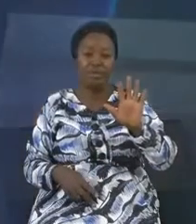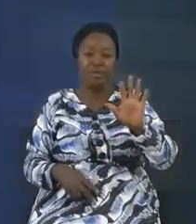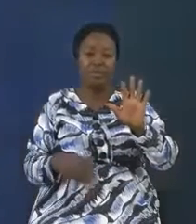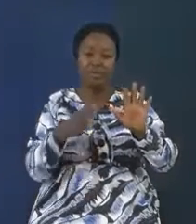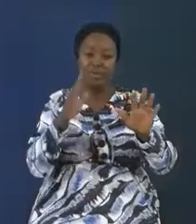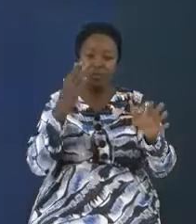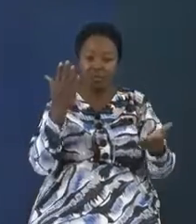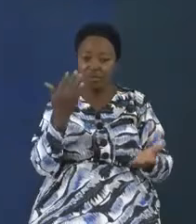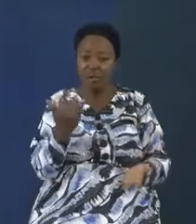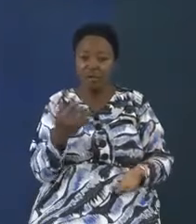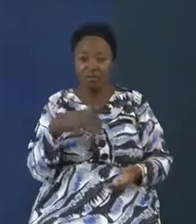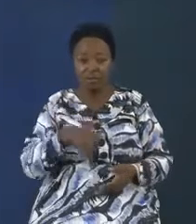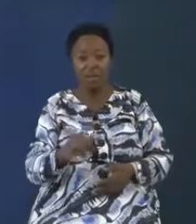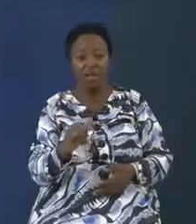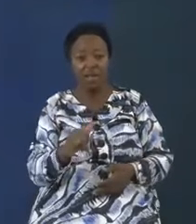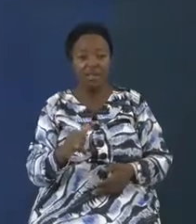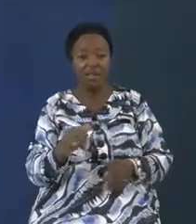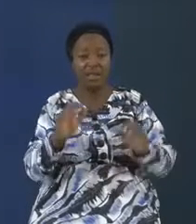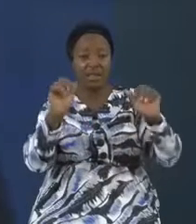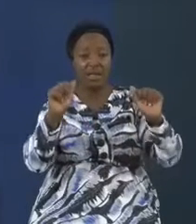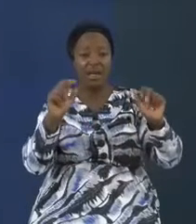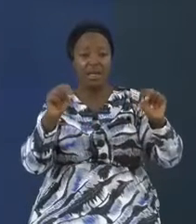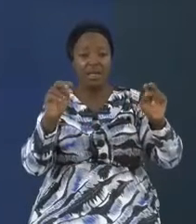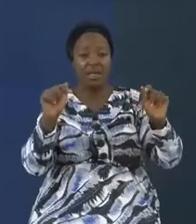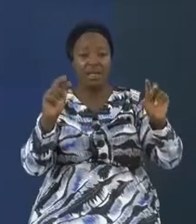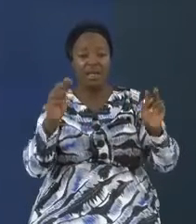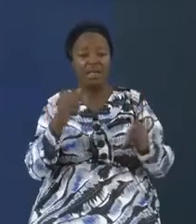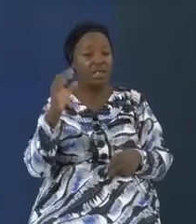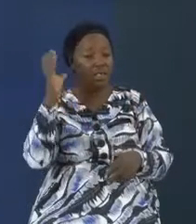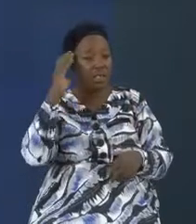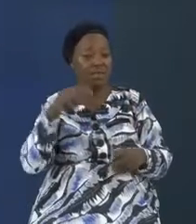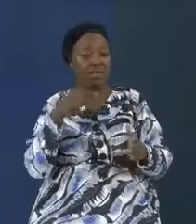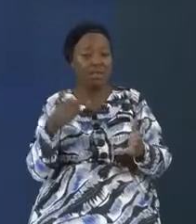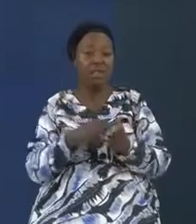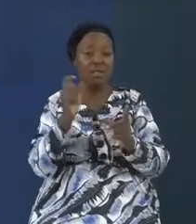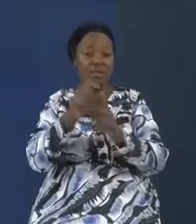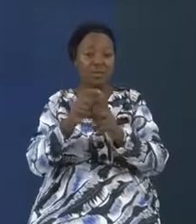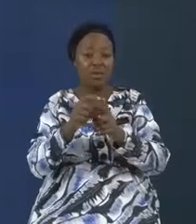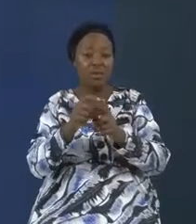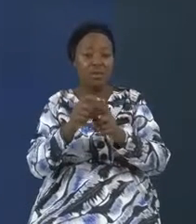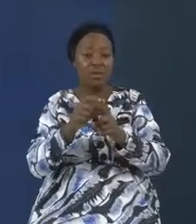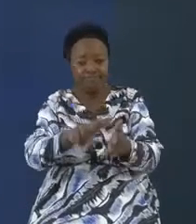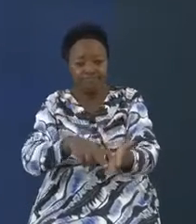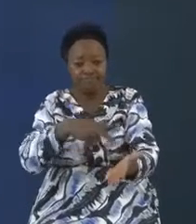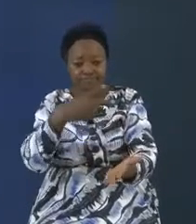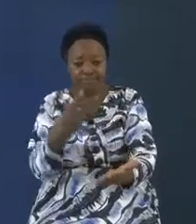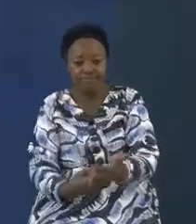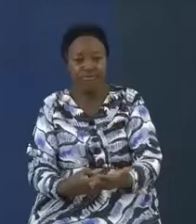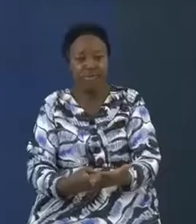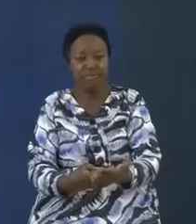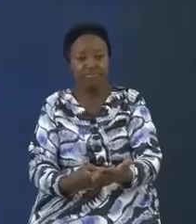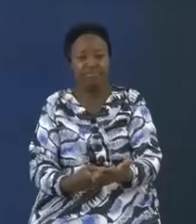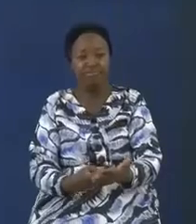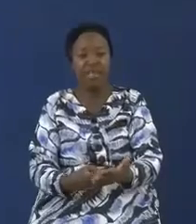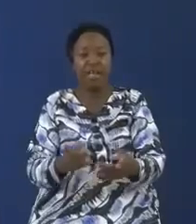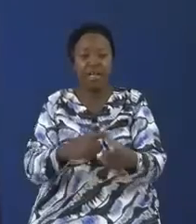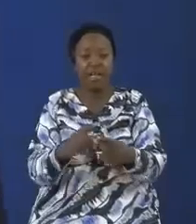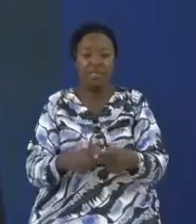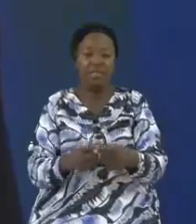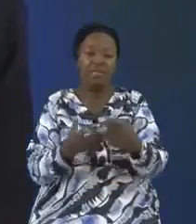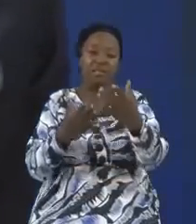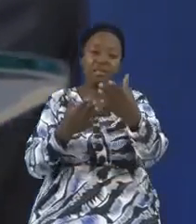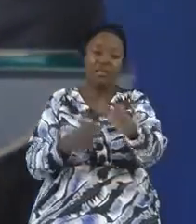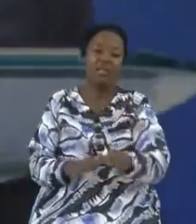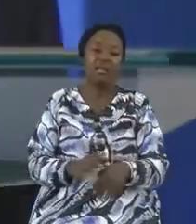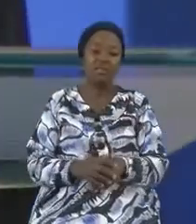Ananias, hearing these words, fell down and give up the ghost, Well, you